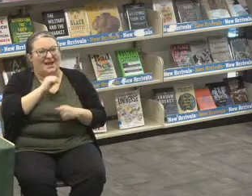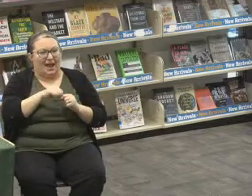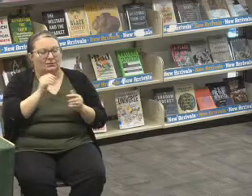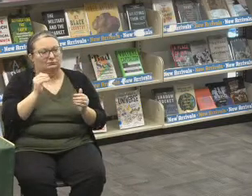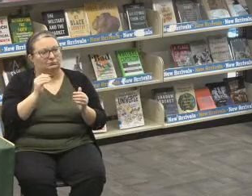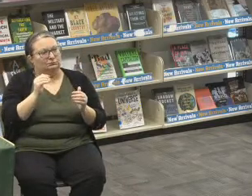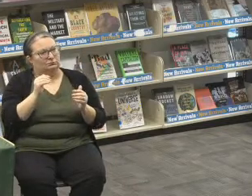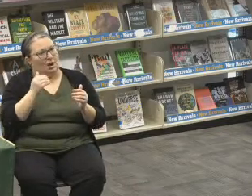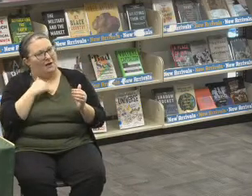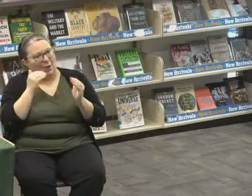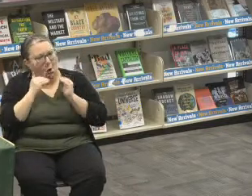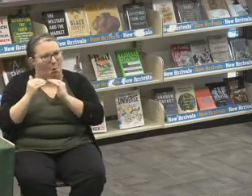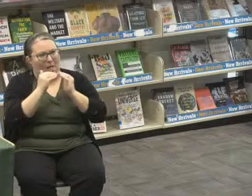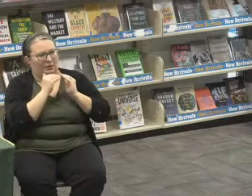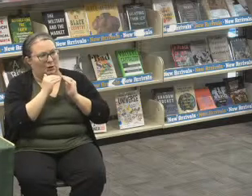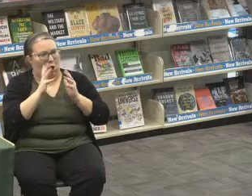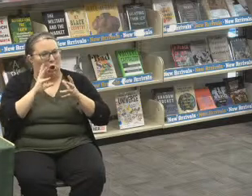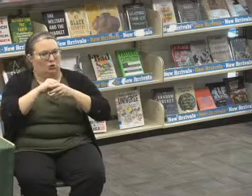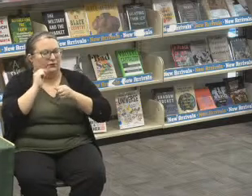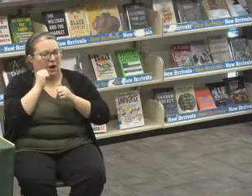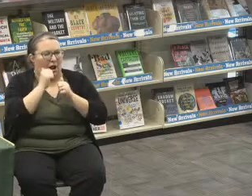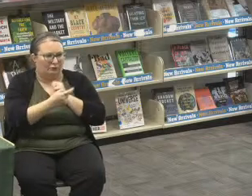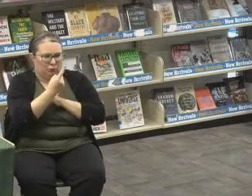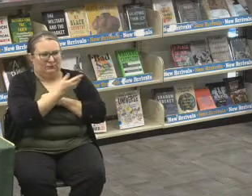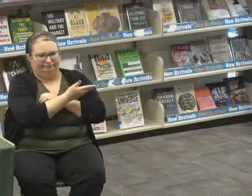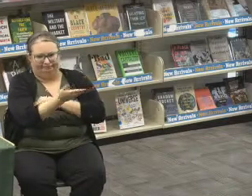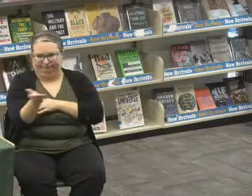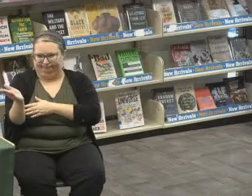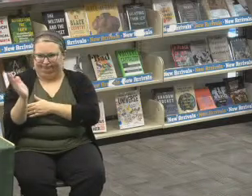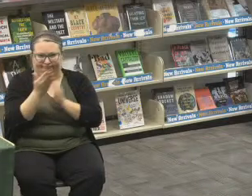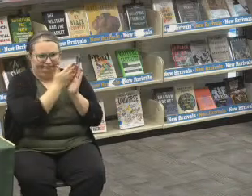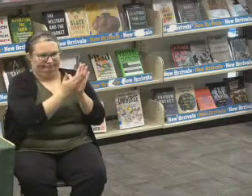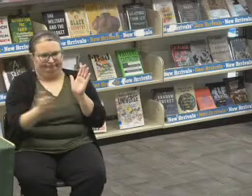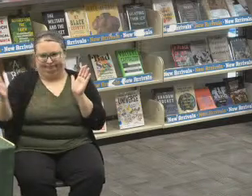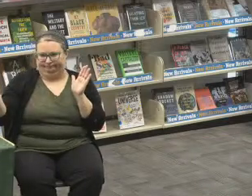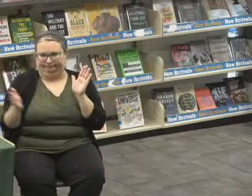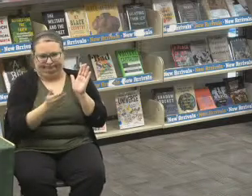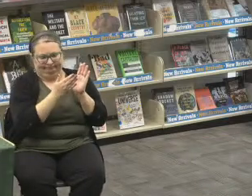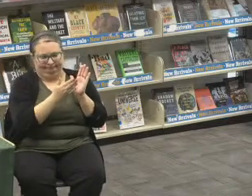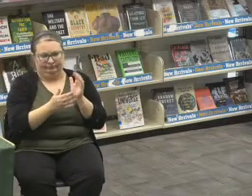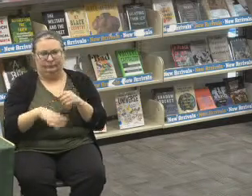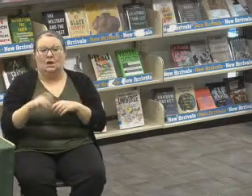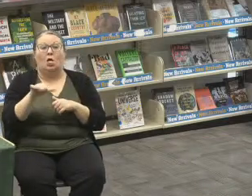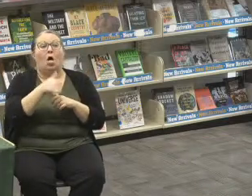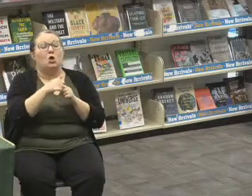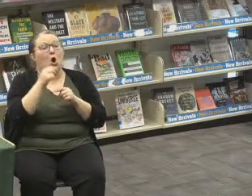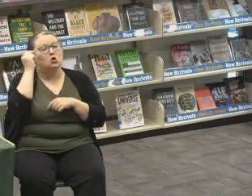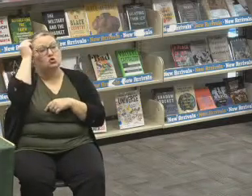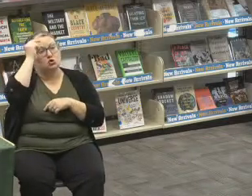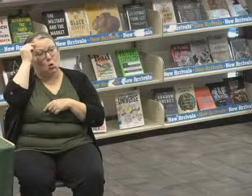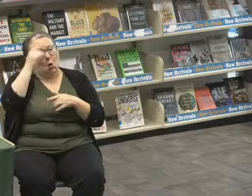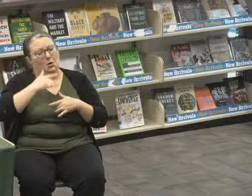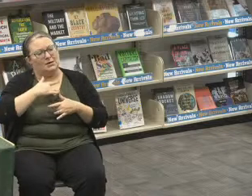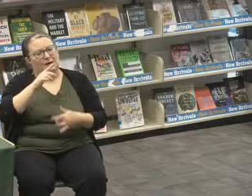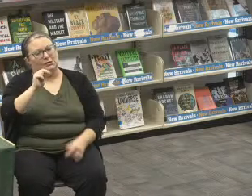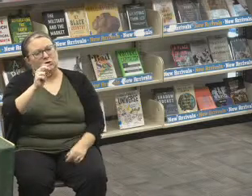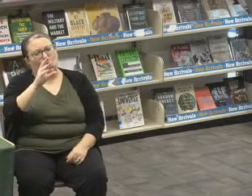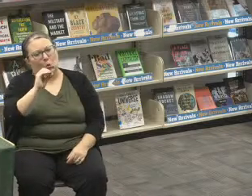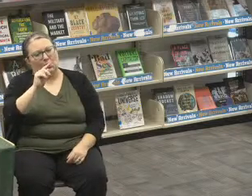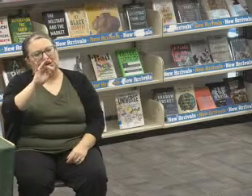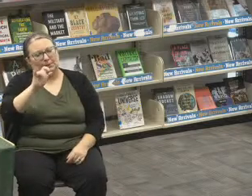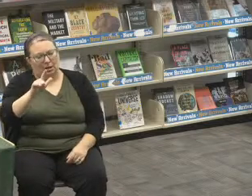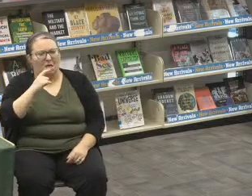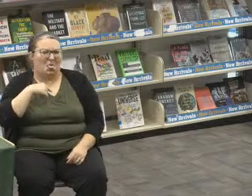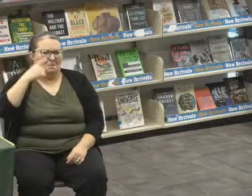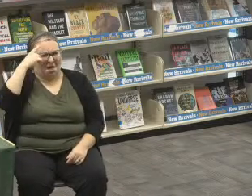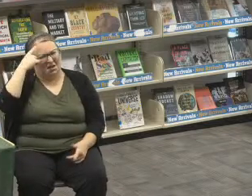for everybody around that. So I'm going to do two other terms here. Neurotypical is having a mind or function that falls within kind